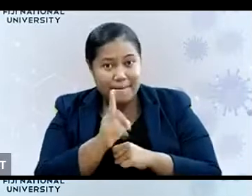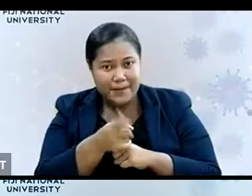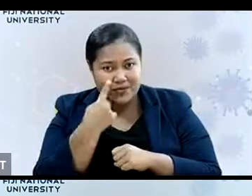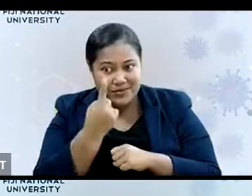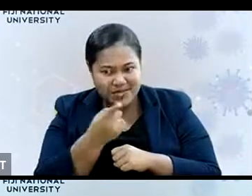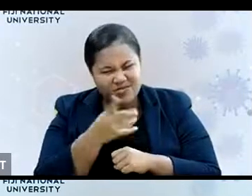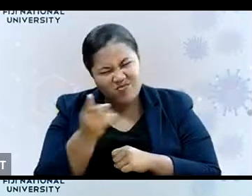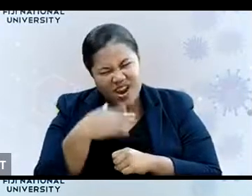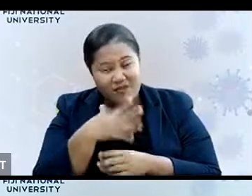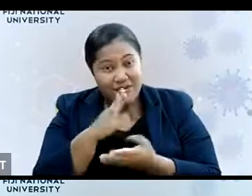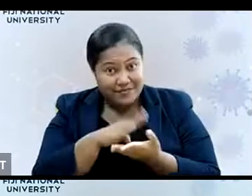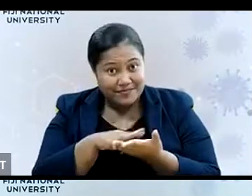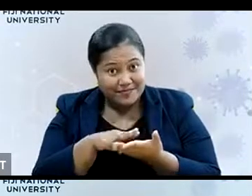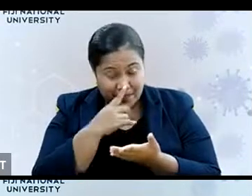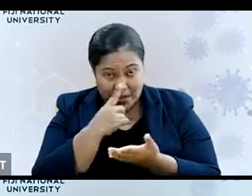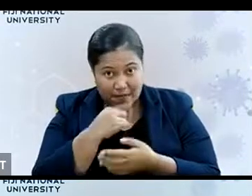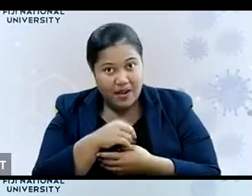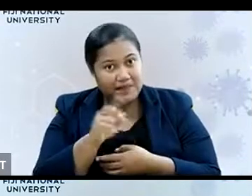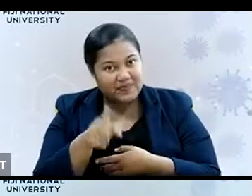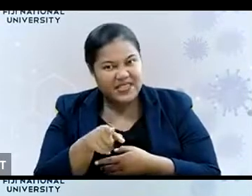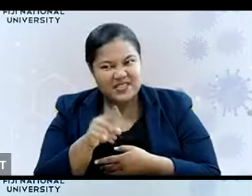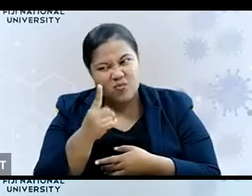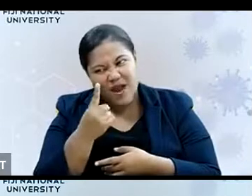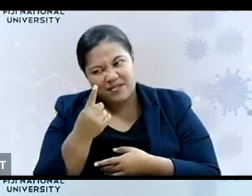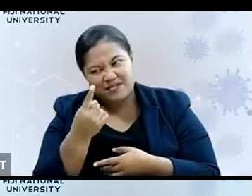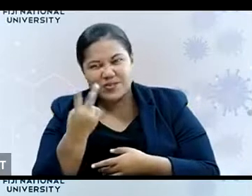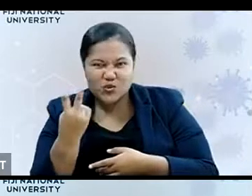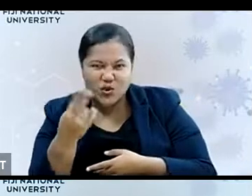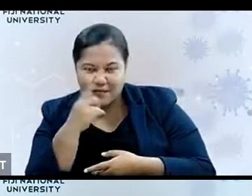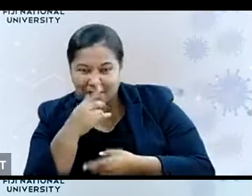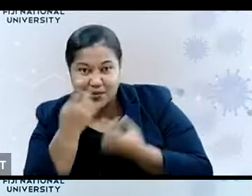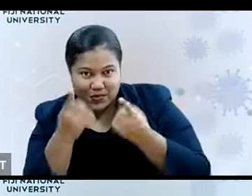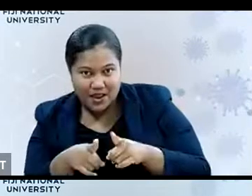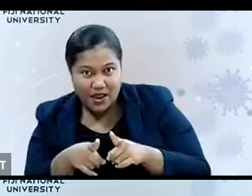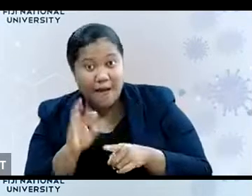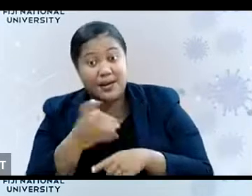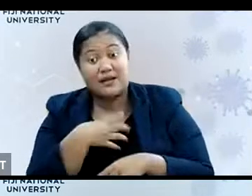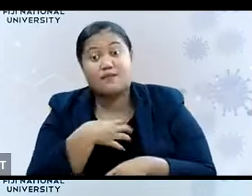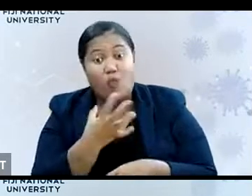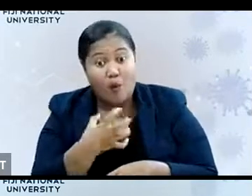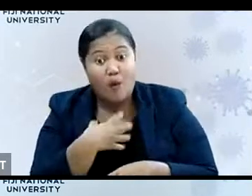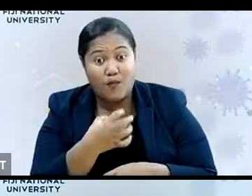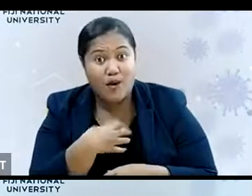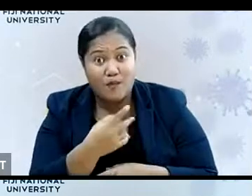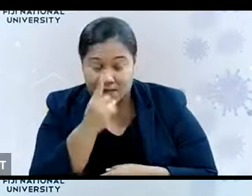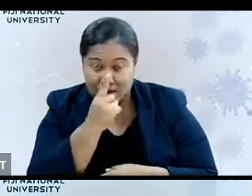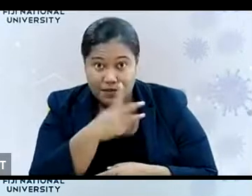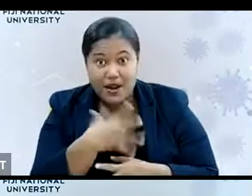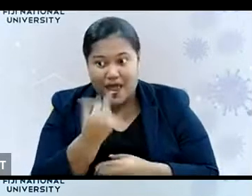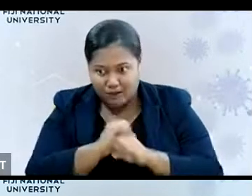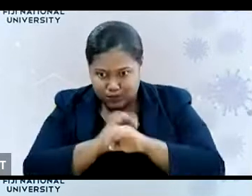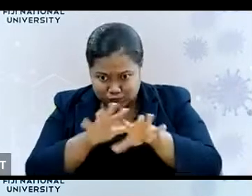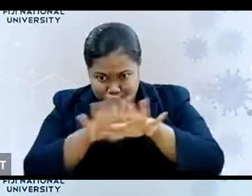just 100 people, that's 1-2 people. But as you get more and more and more people getting